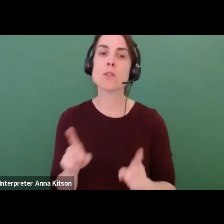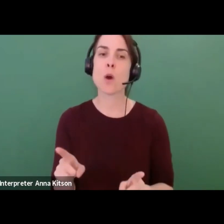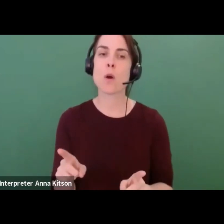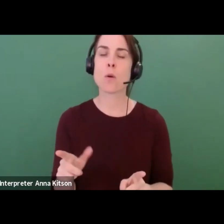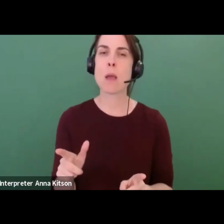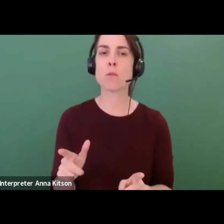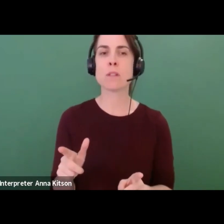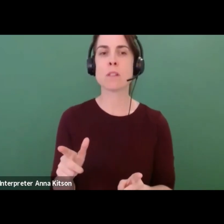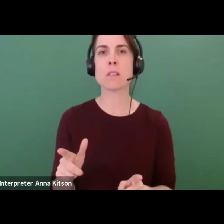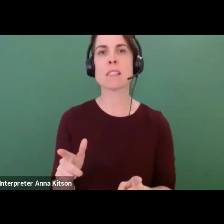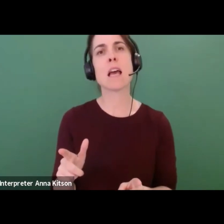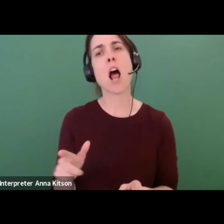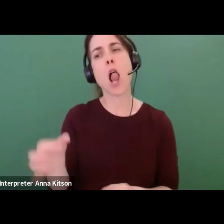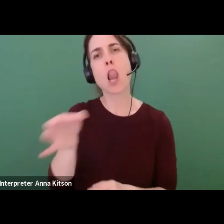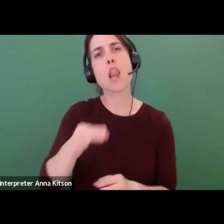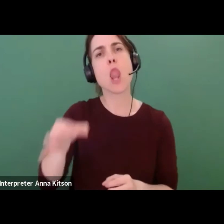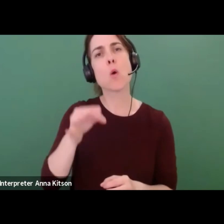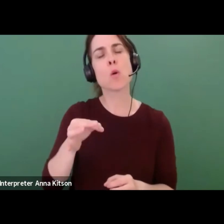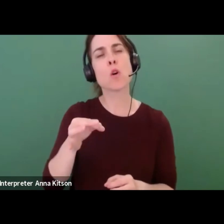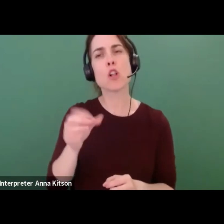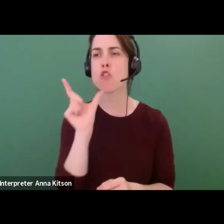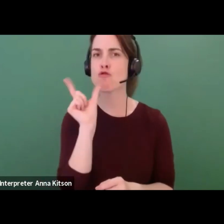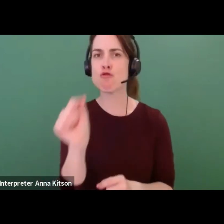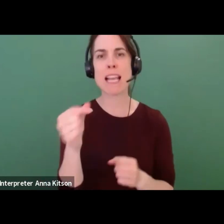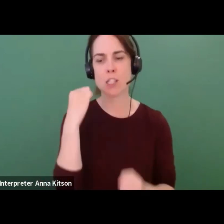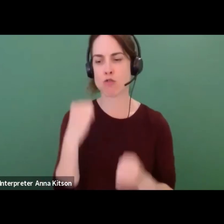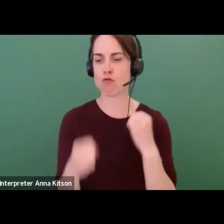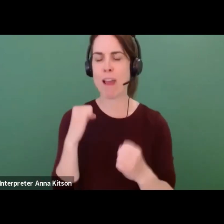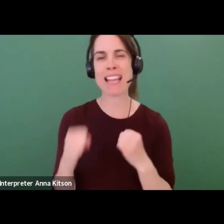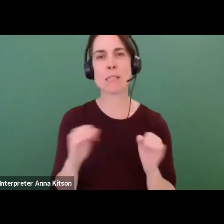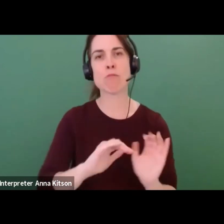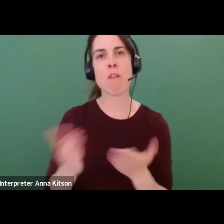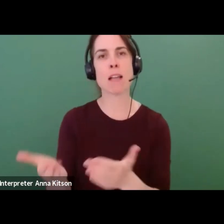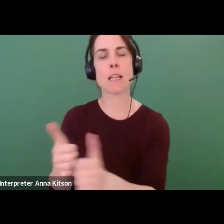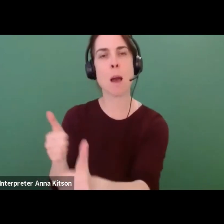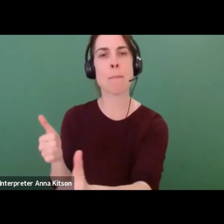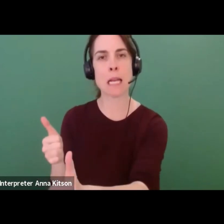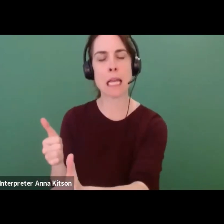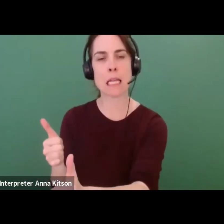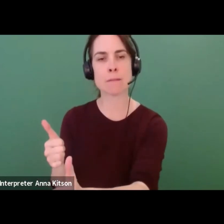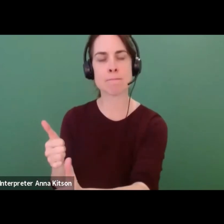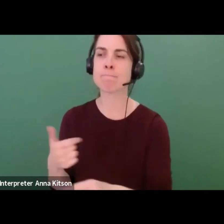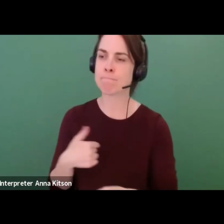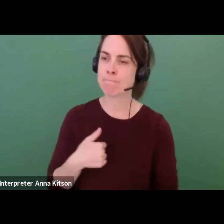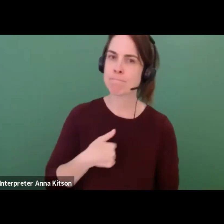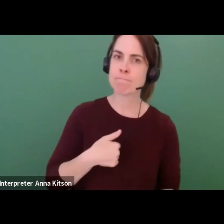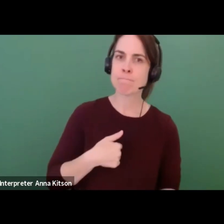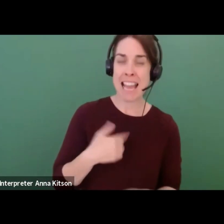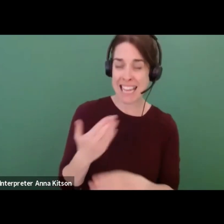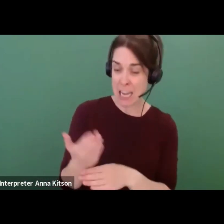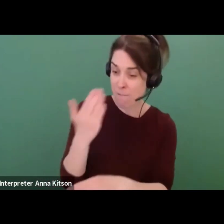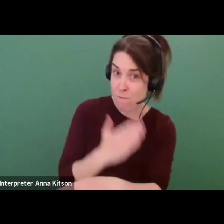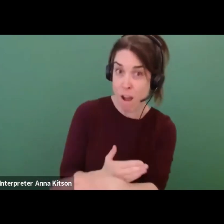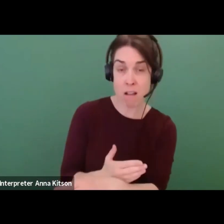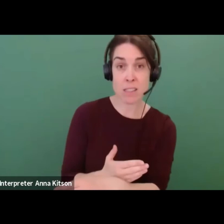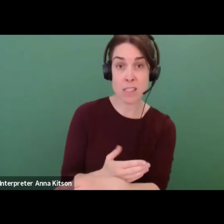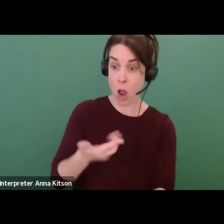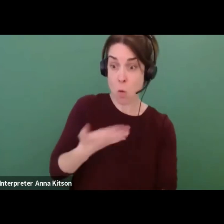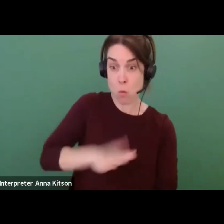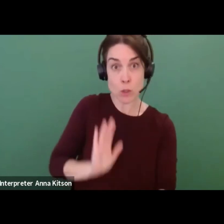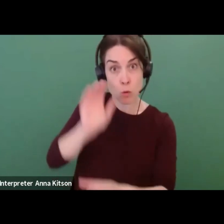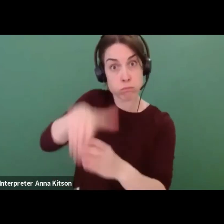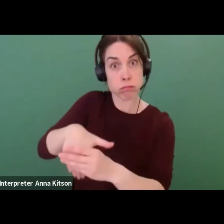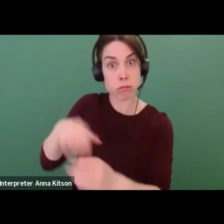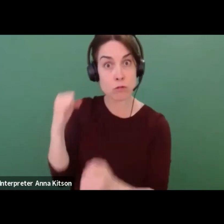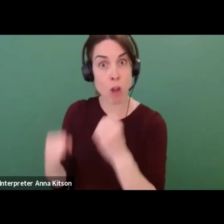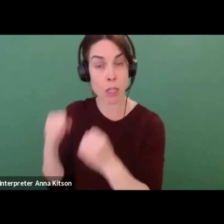half marathon, and I'd written to them multiple times in advance and told them that I would